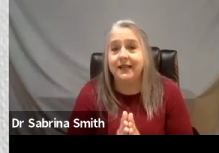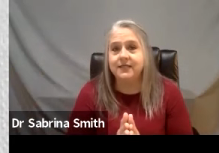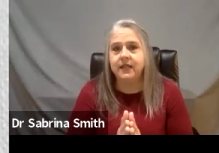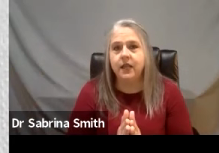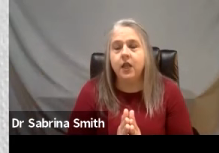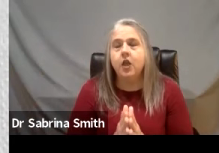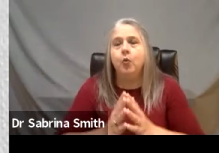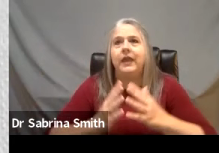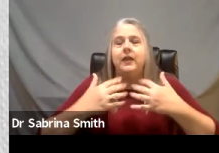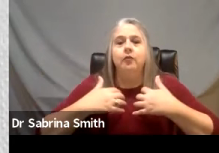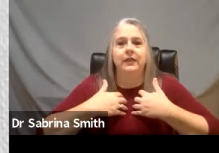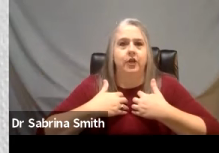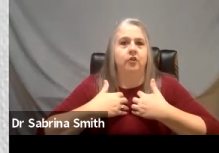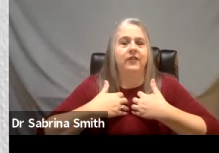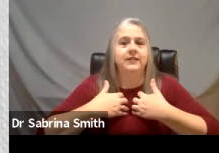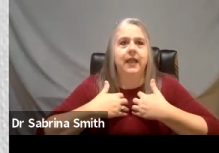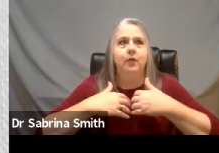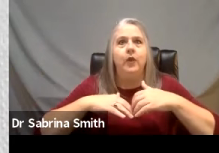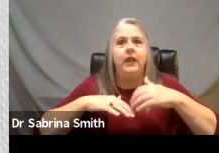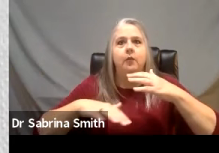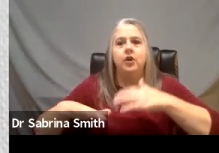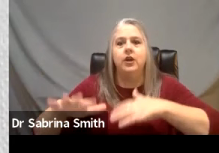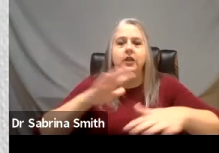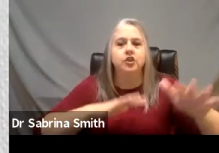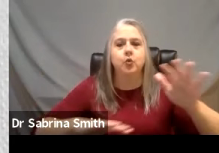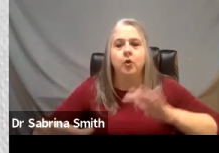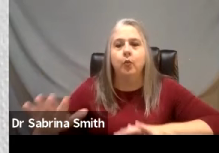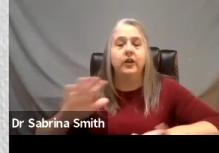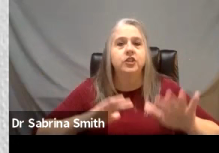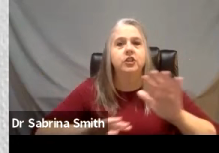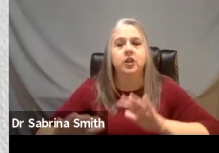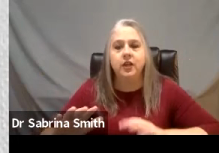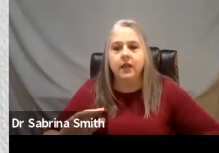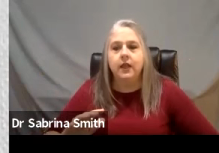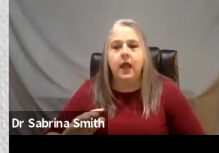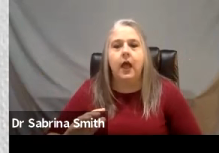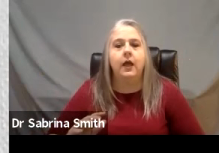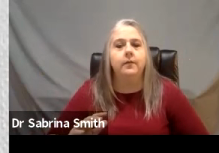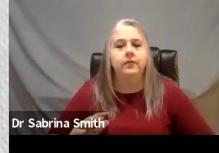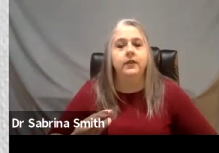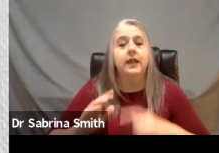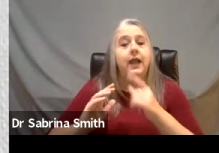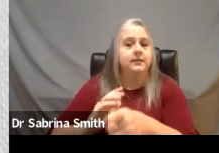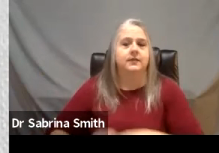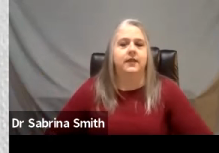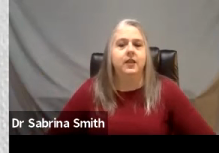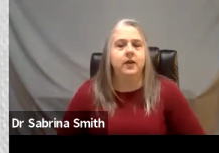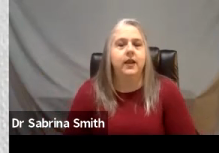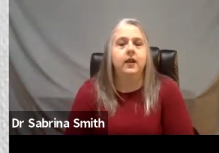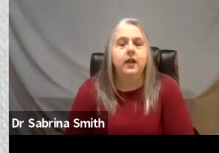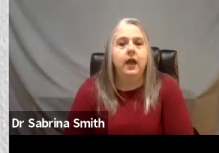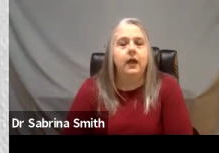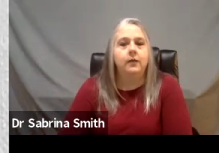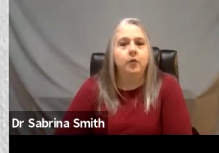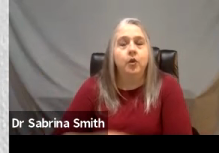we're testing, we get really nervous and we're not sure where to look. Yes, thank you,